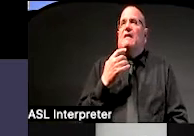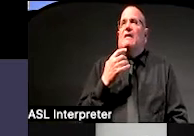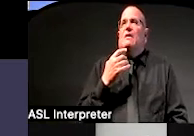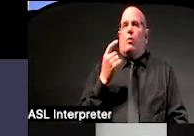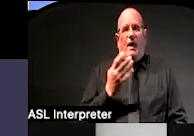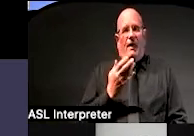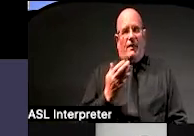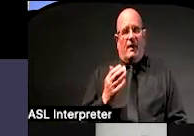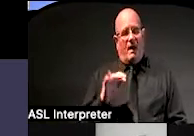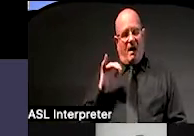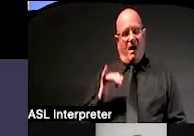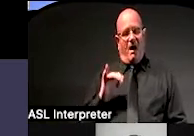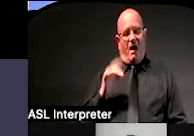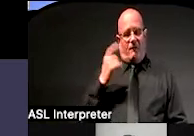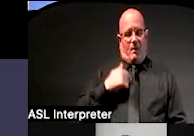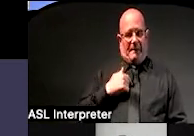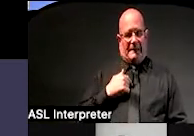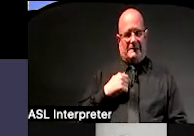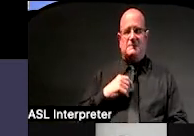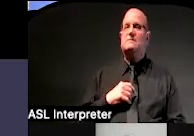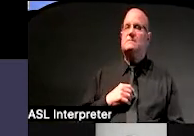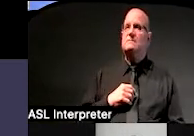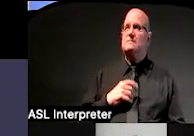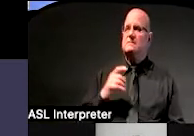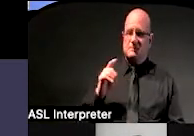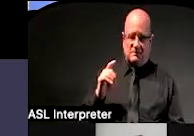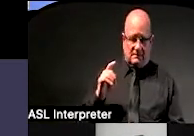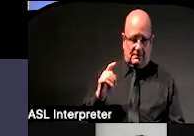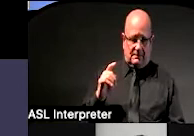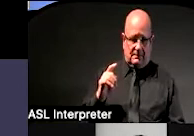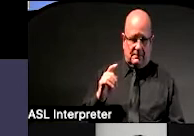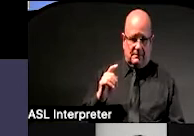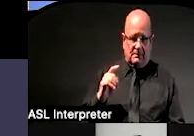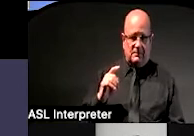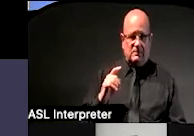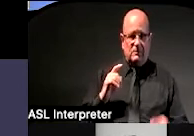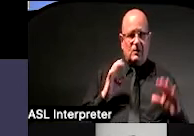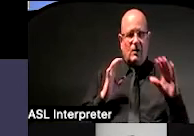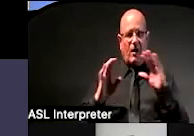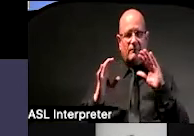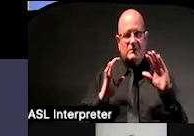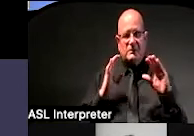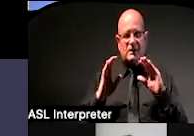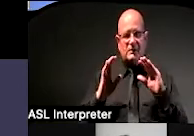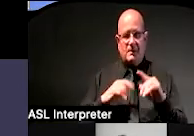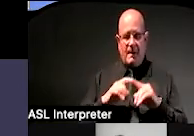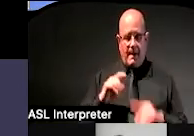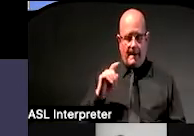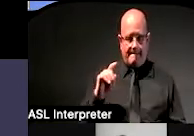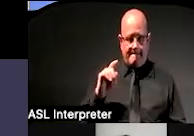of the aha moments for me was the conversation on,